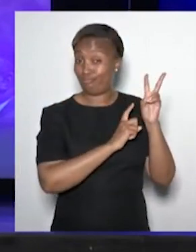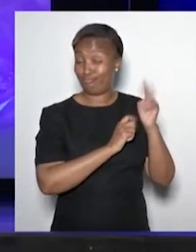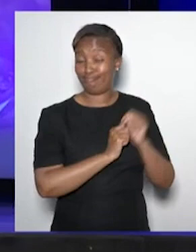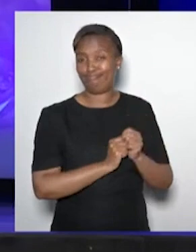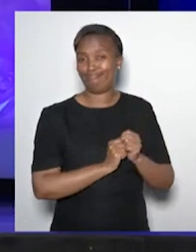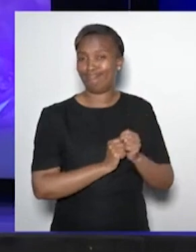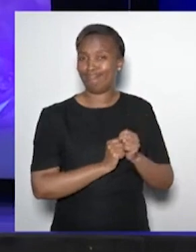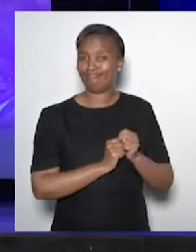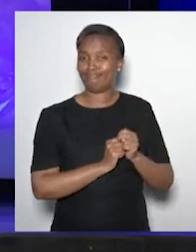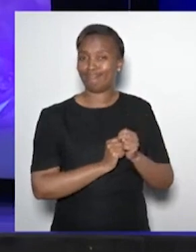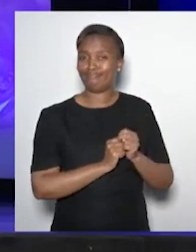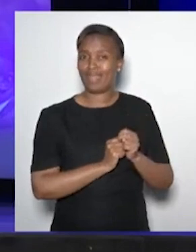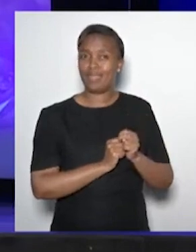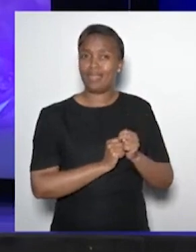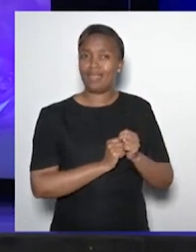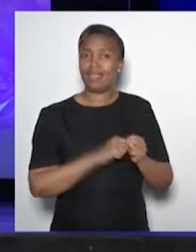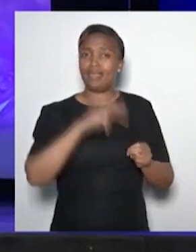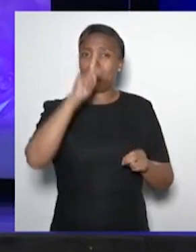the Pharisees